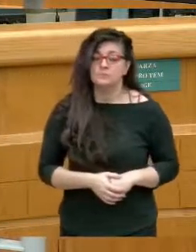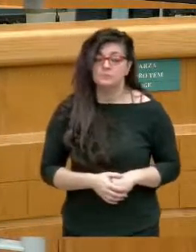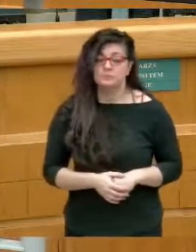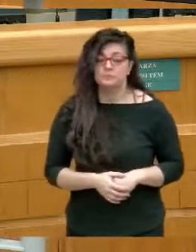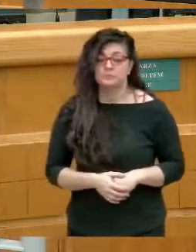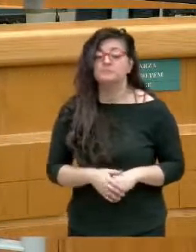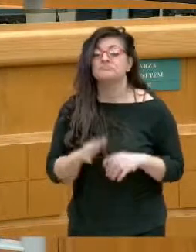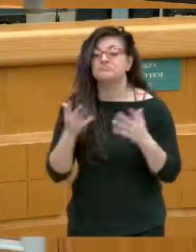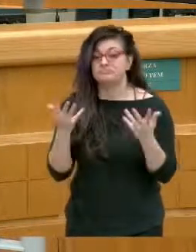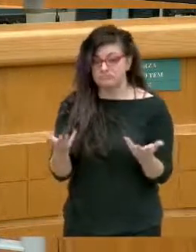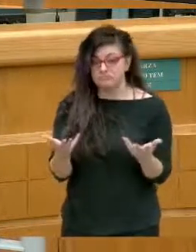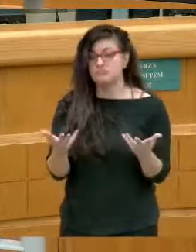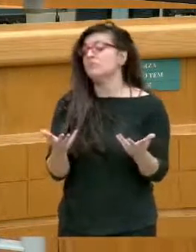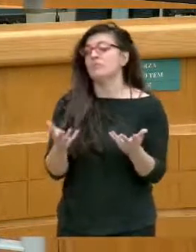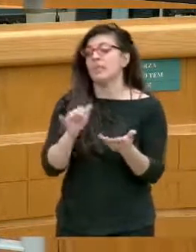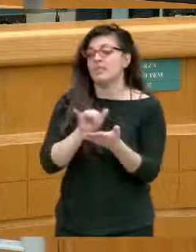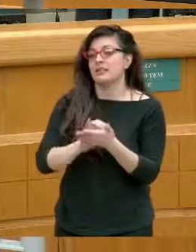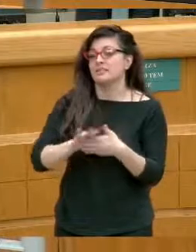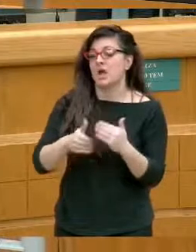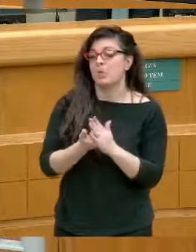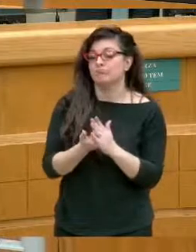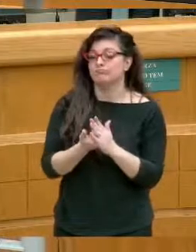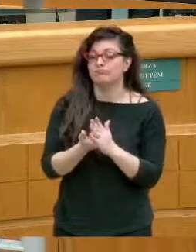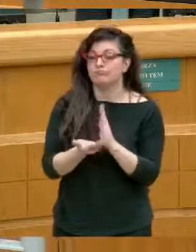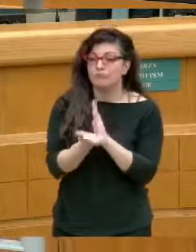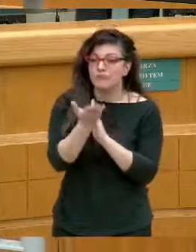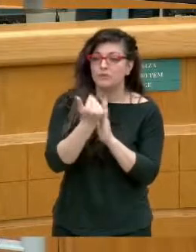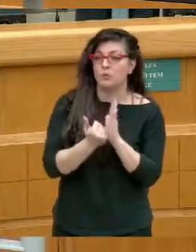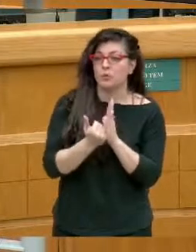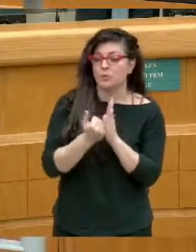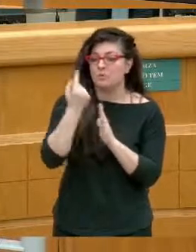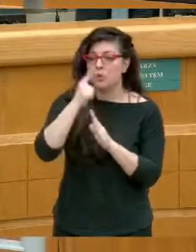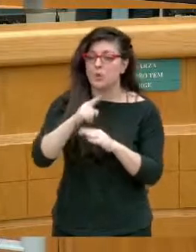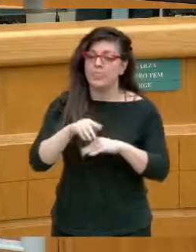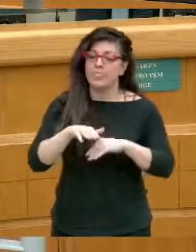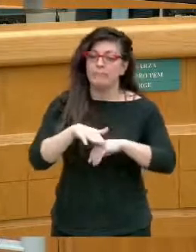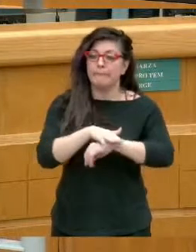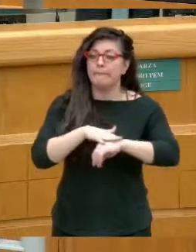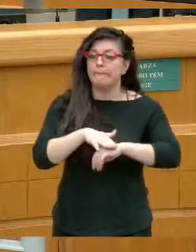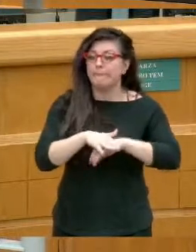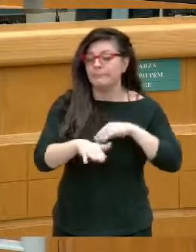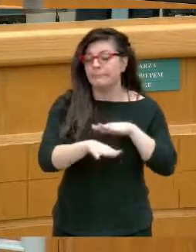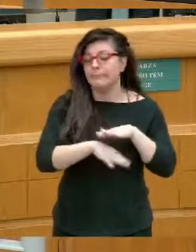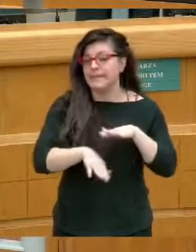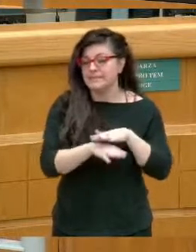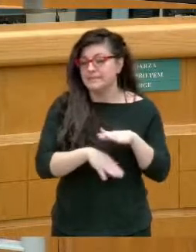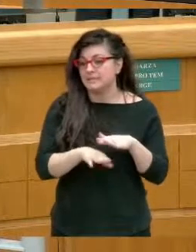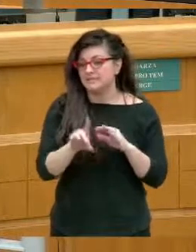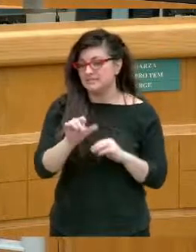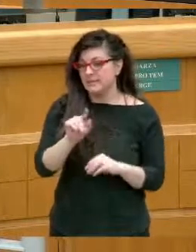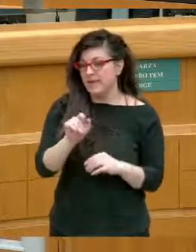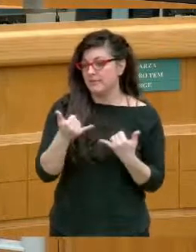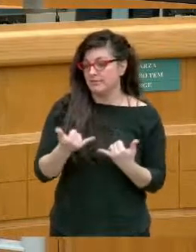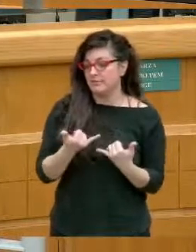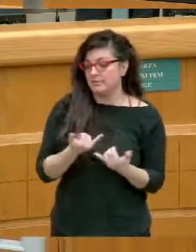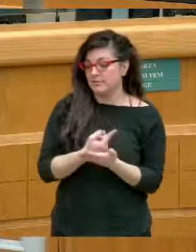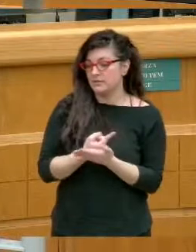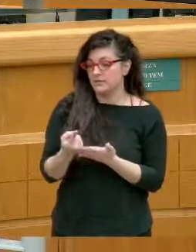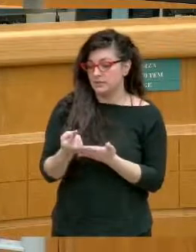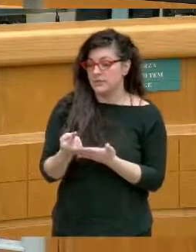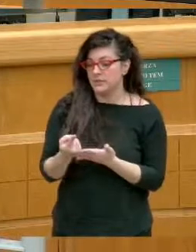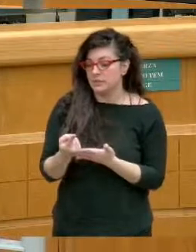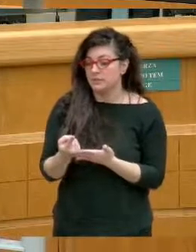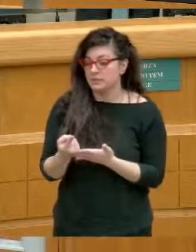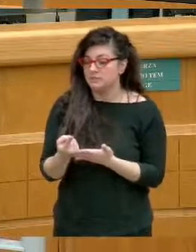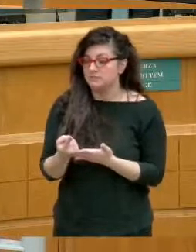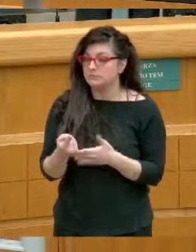So with that being said, that's our review of the basic case count data for this week as it stands. And I think